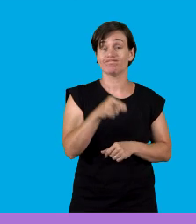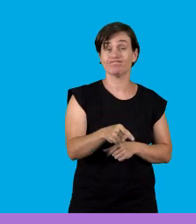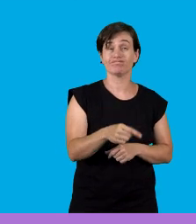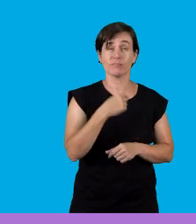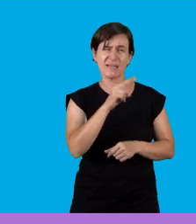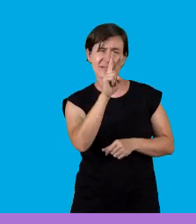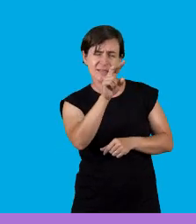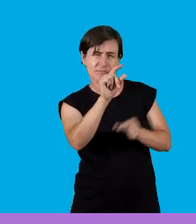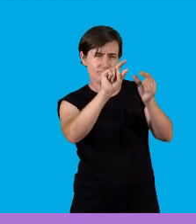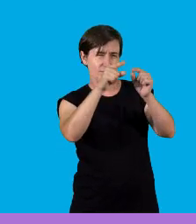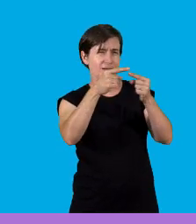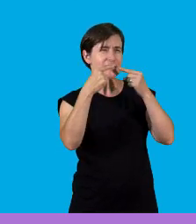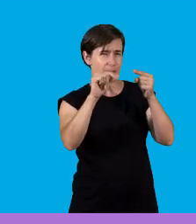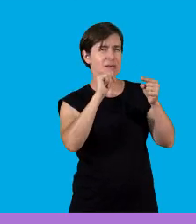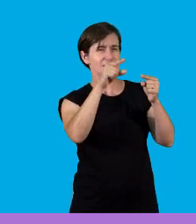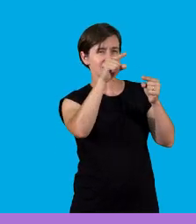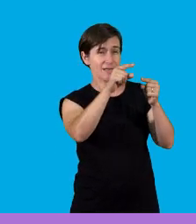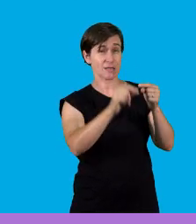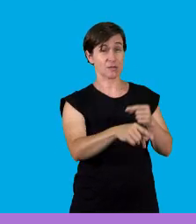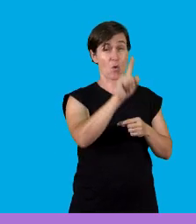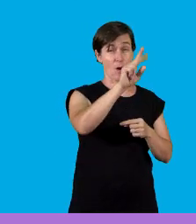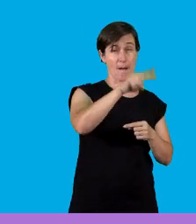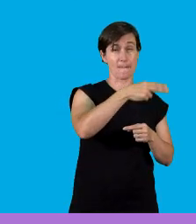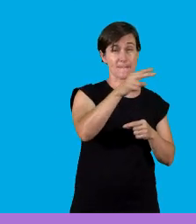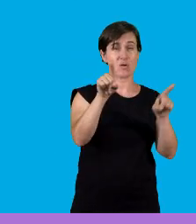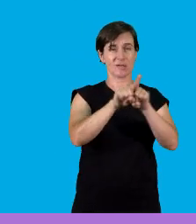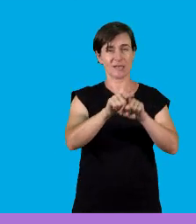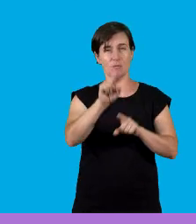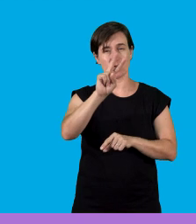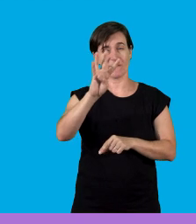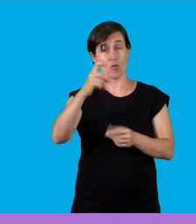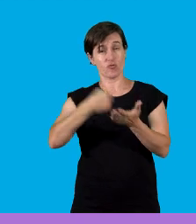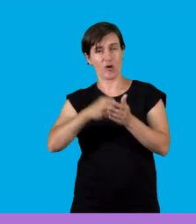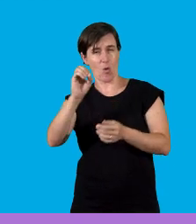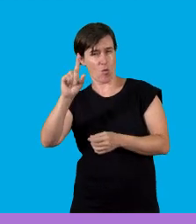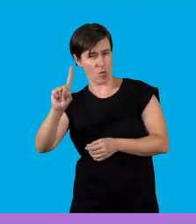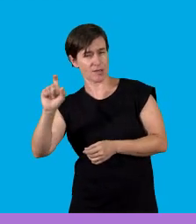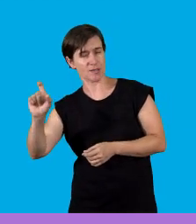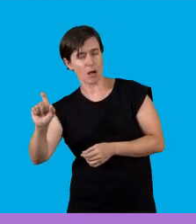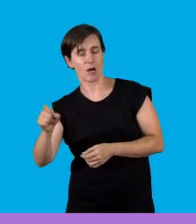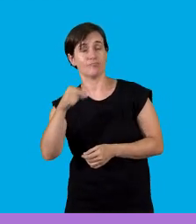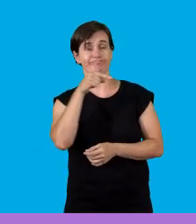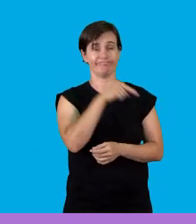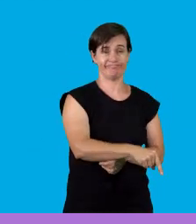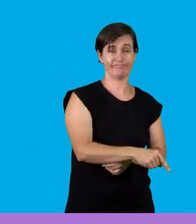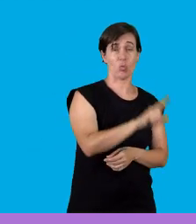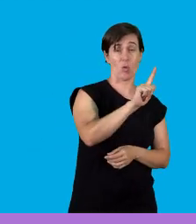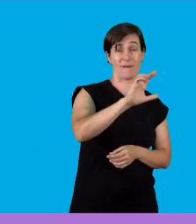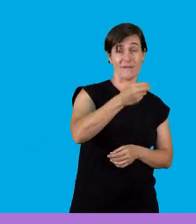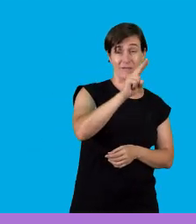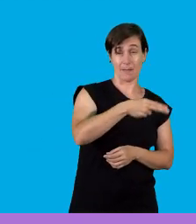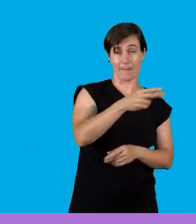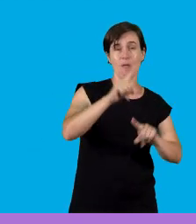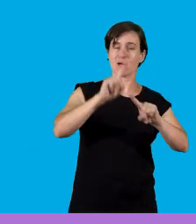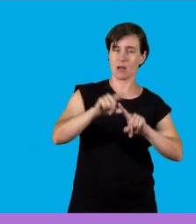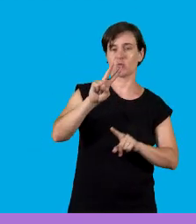the note here, the conversion that says £1 equals 24 Rand 1 cent. So I took the 150 pounds, I multiplied by the rate